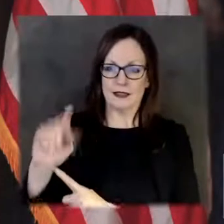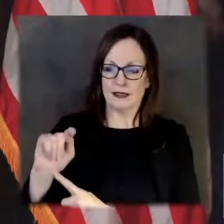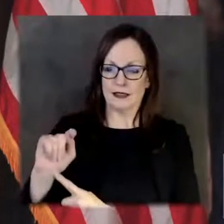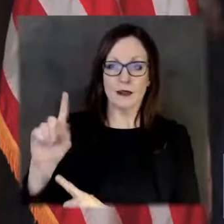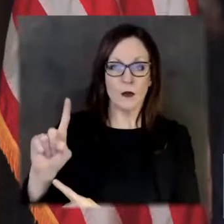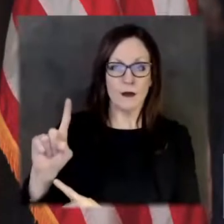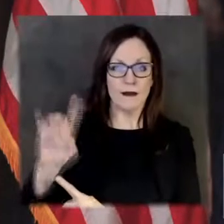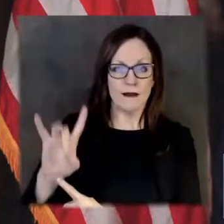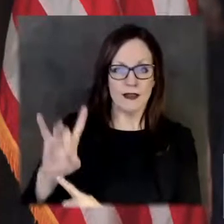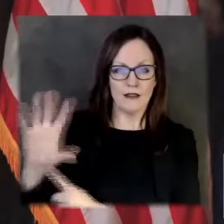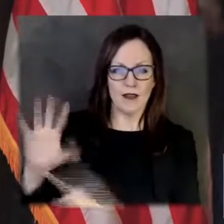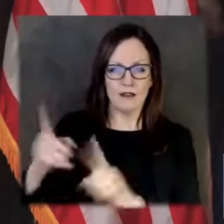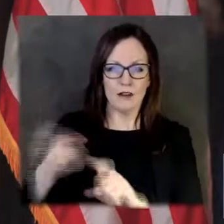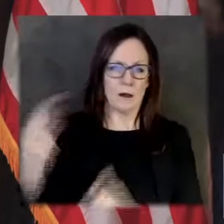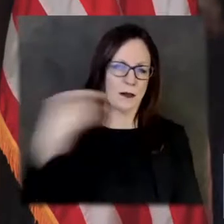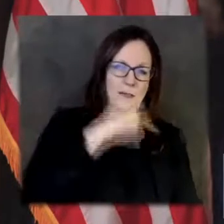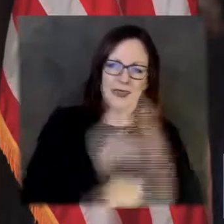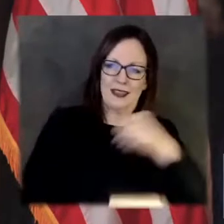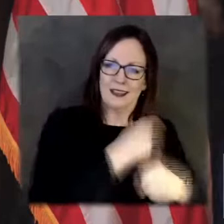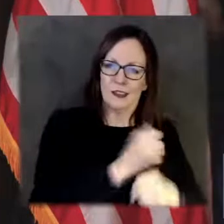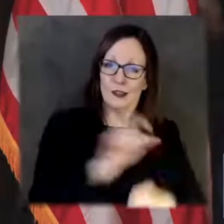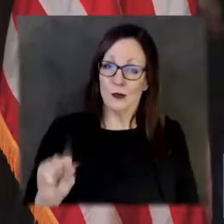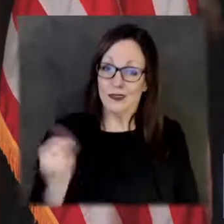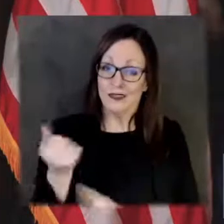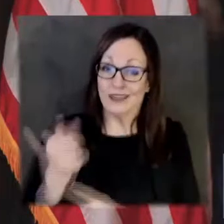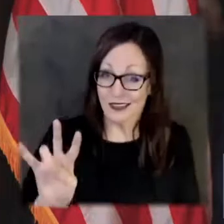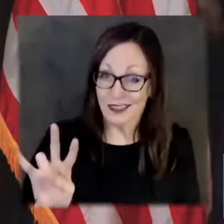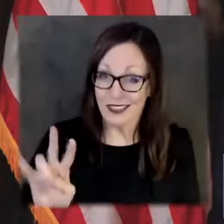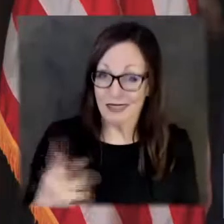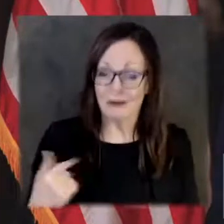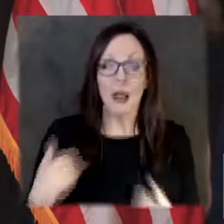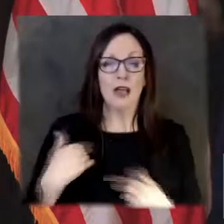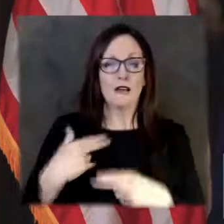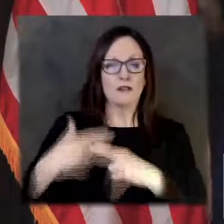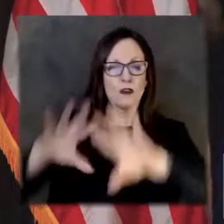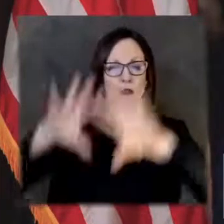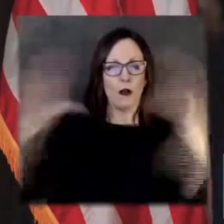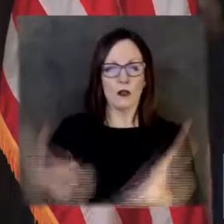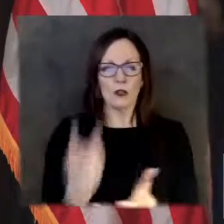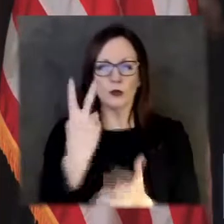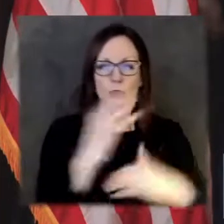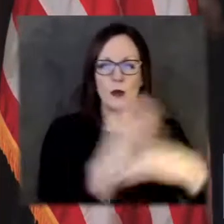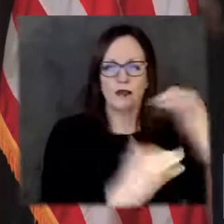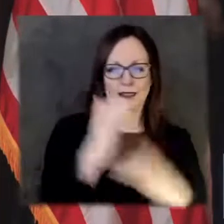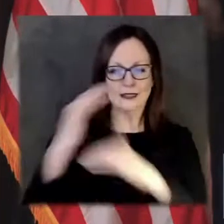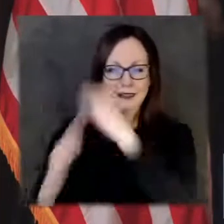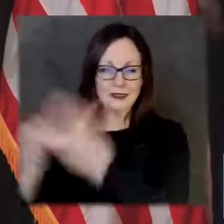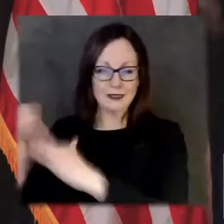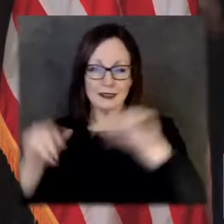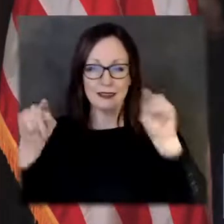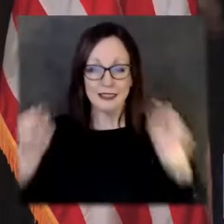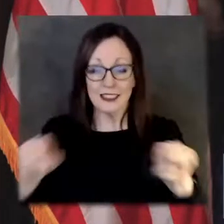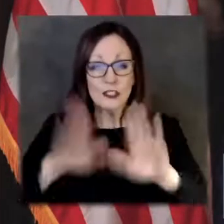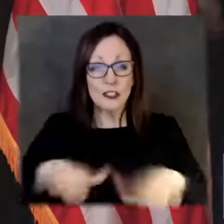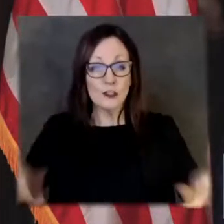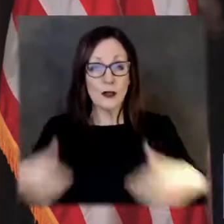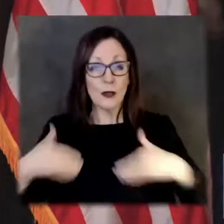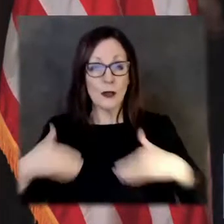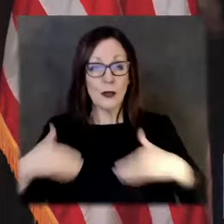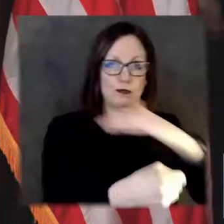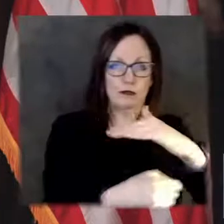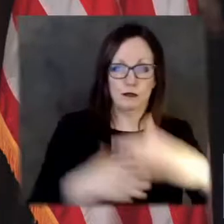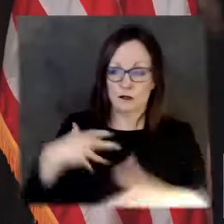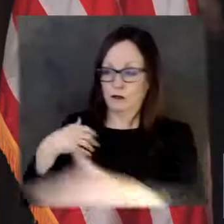Copper Lake. Many of those changes and promises have yet to be realized due to legislative inaction.